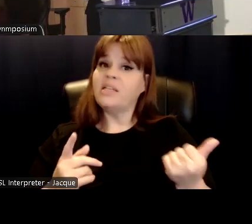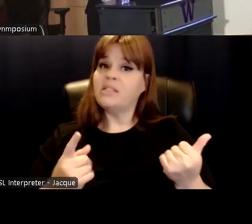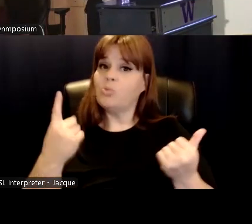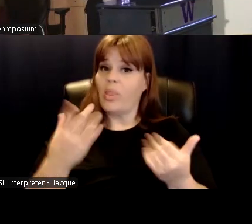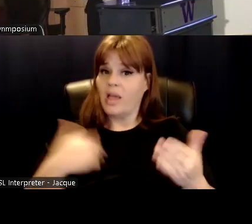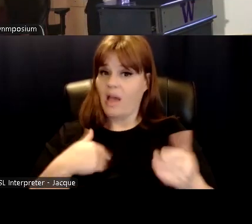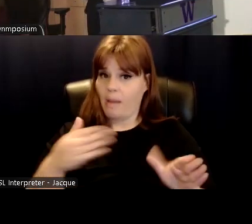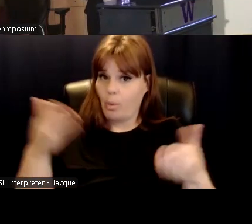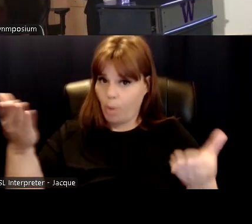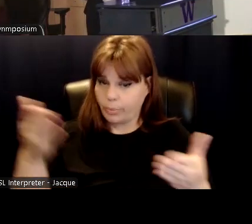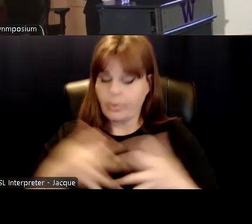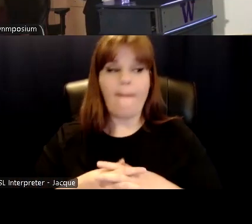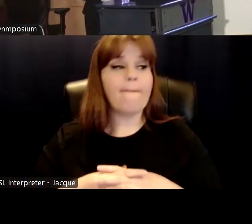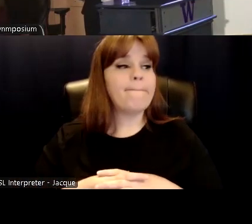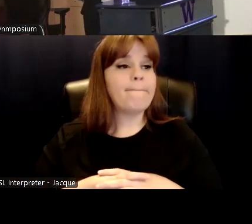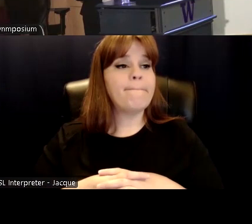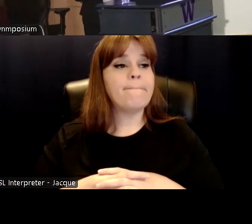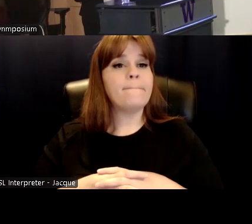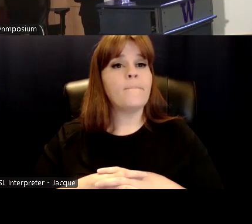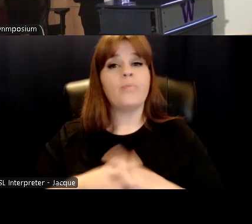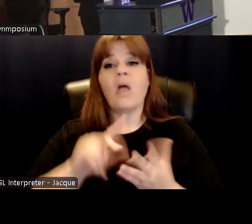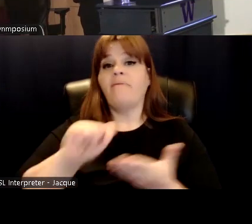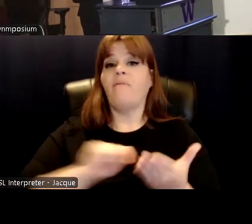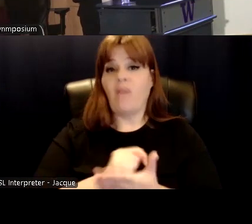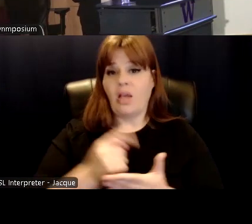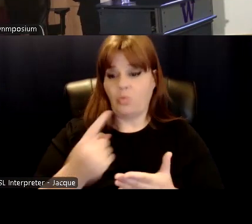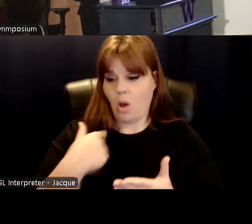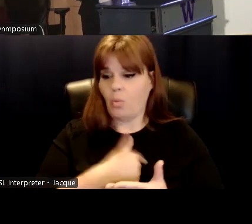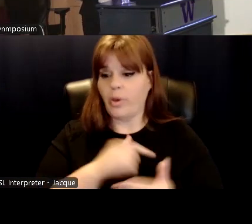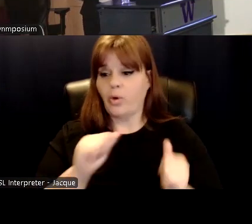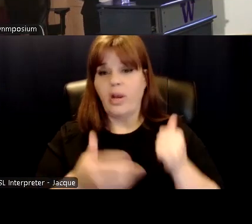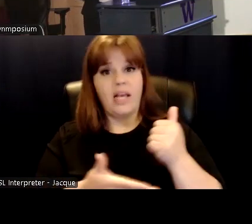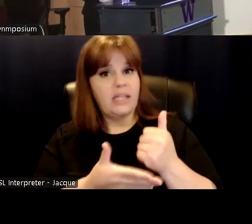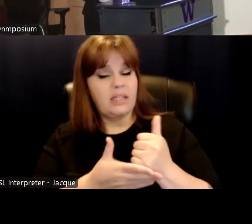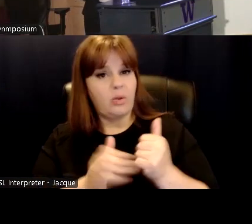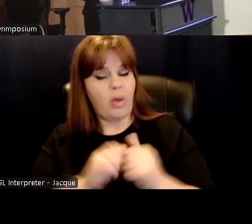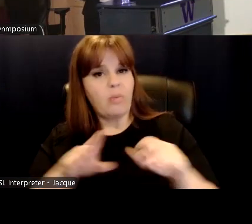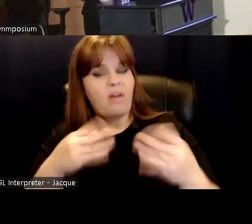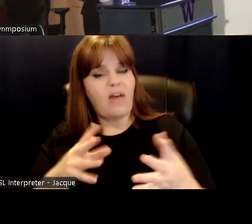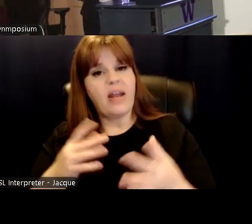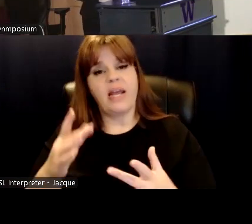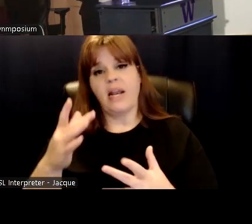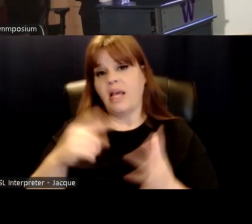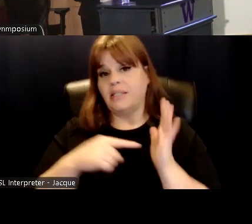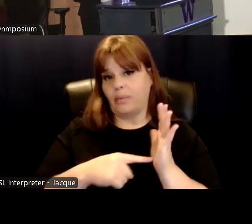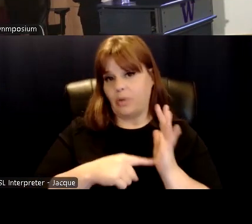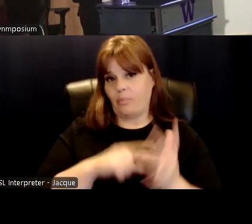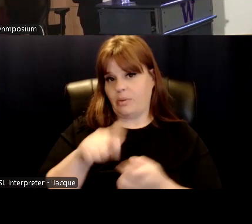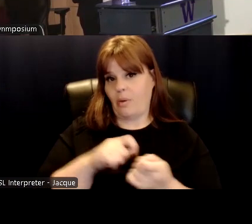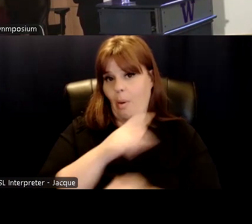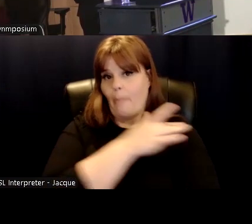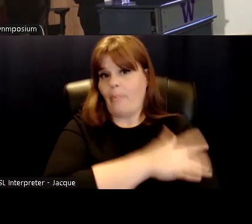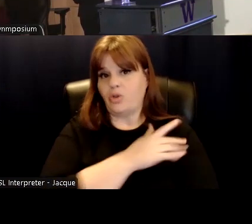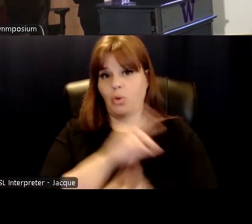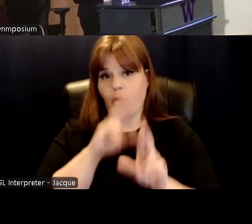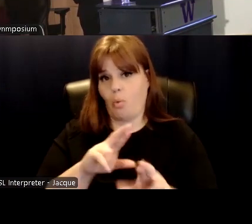propose. So in phase 1, we could assist with providing symptom-specific patient-reported outcome measures